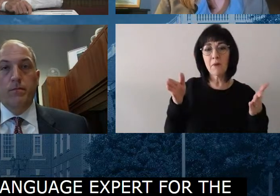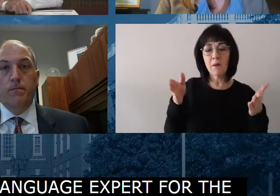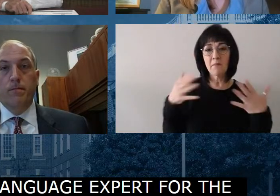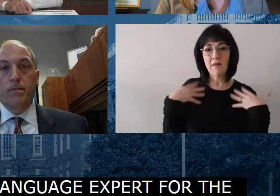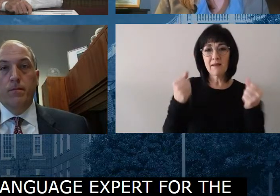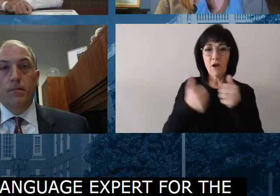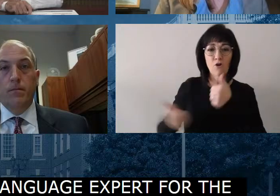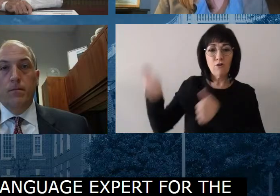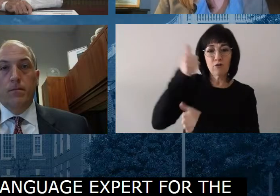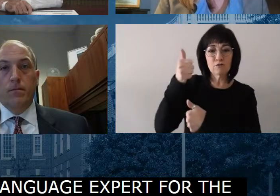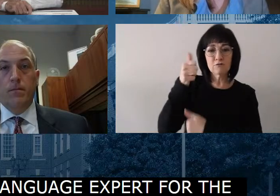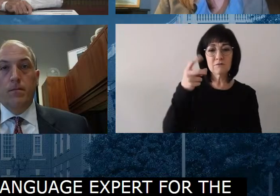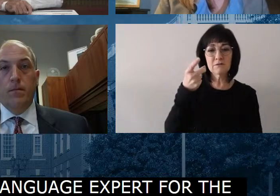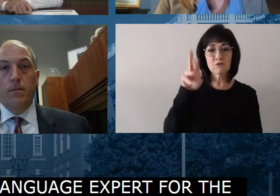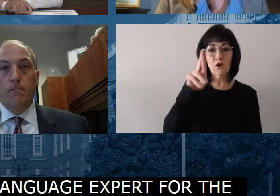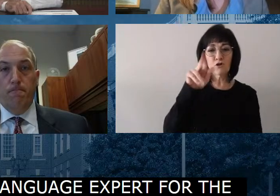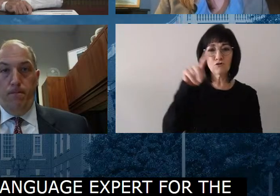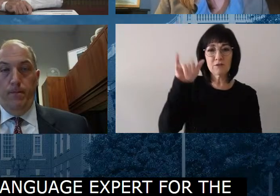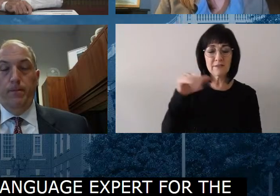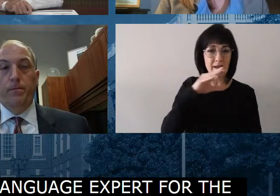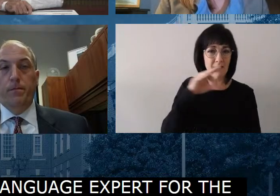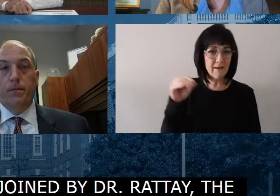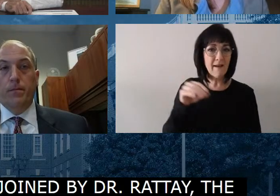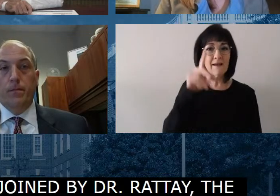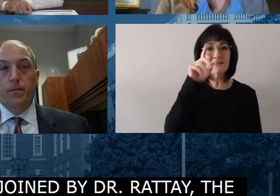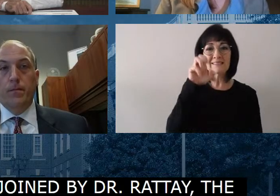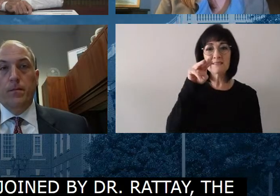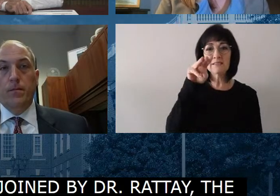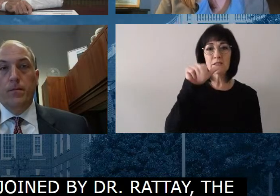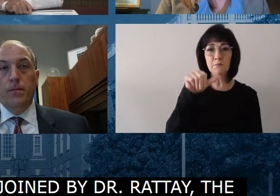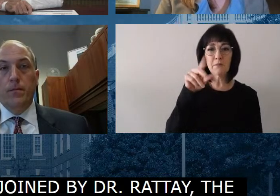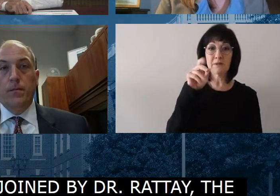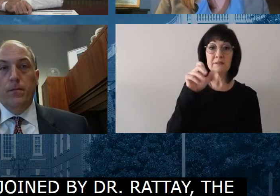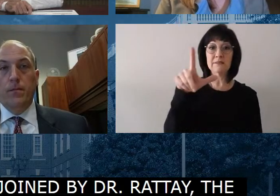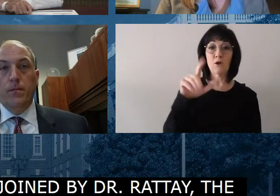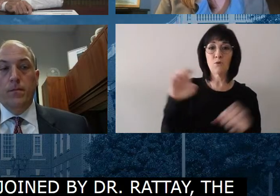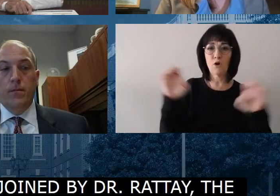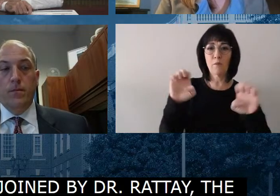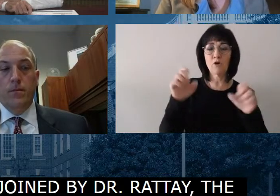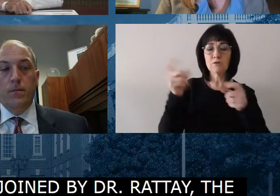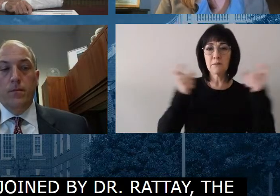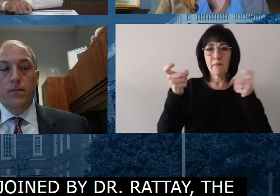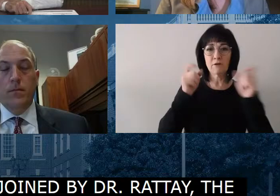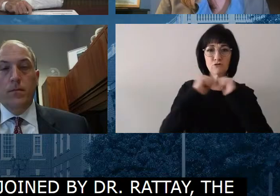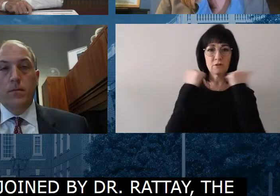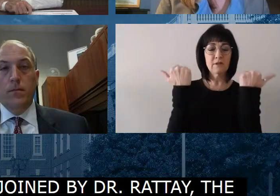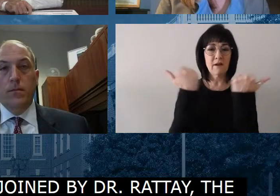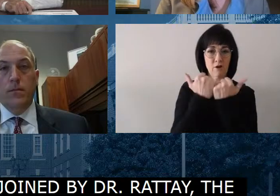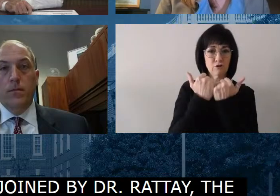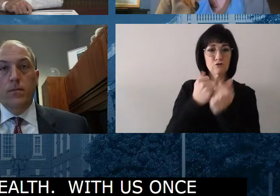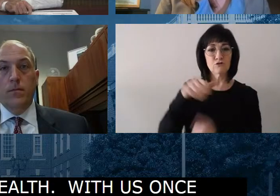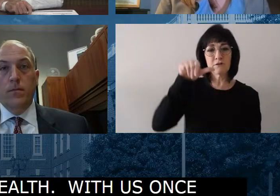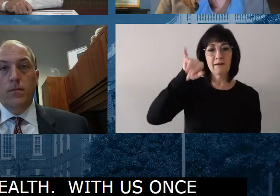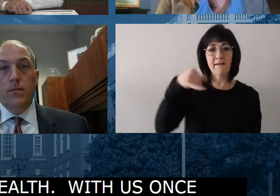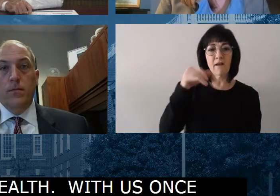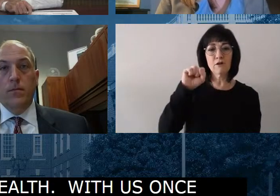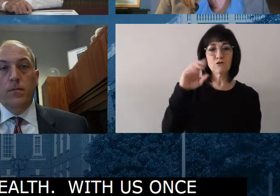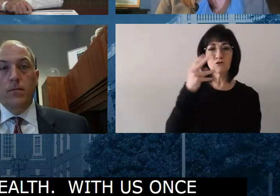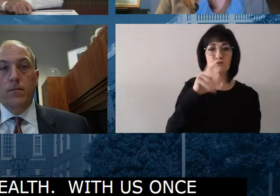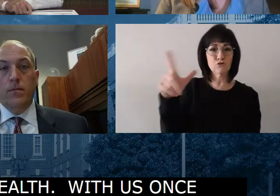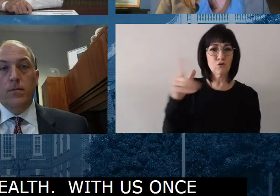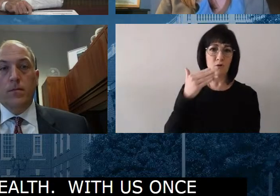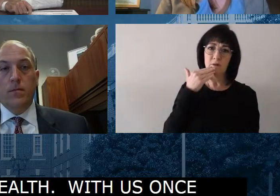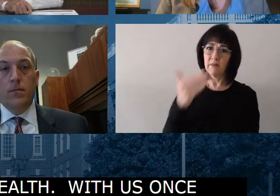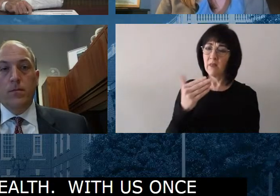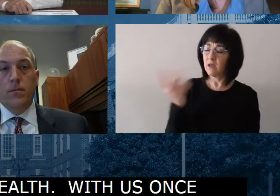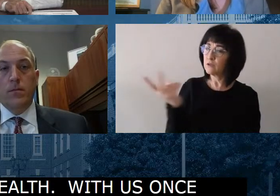again is AJ Shaw, who's the Director of the Delaware Emergency Management Agency. As always, thanks to both